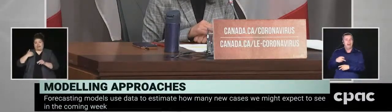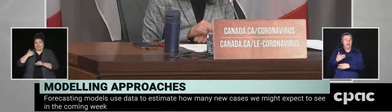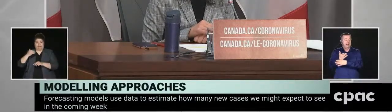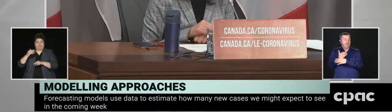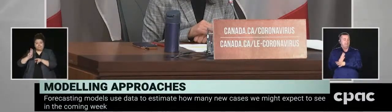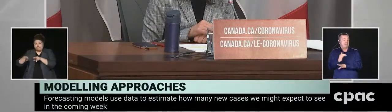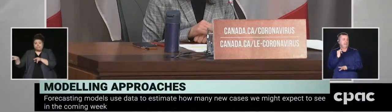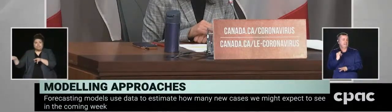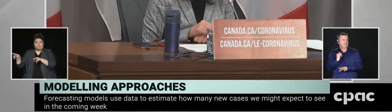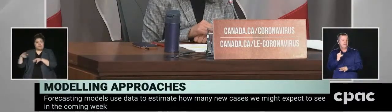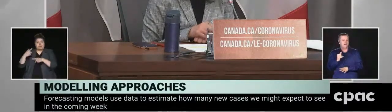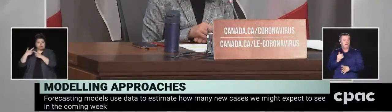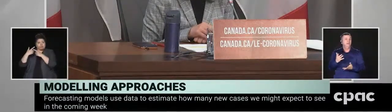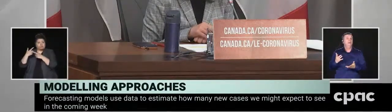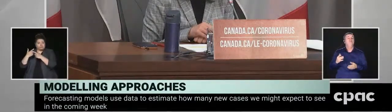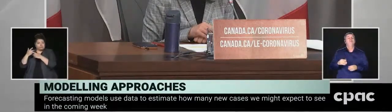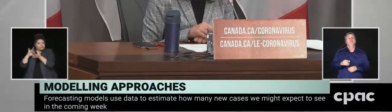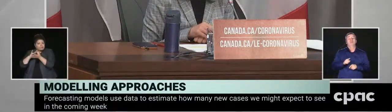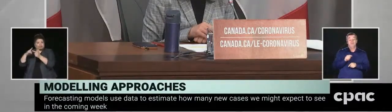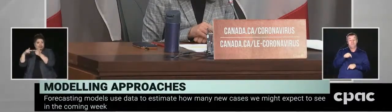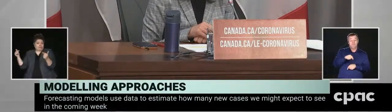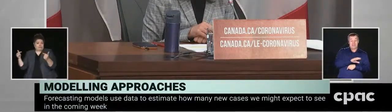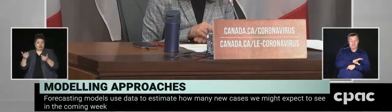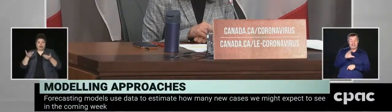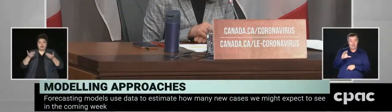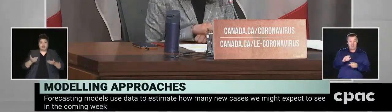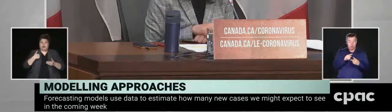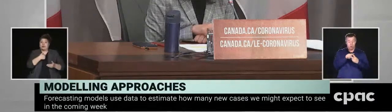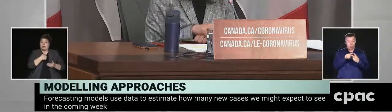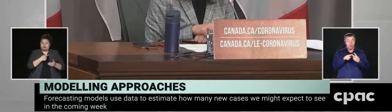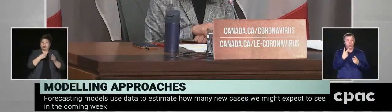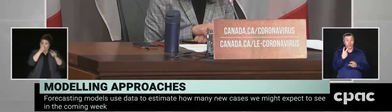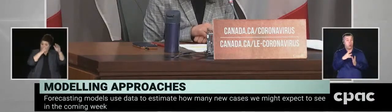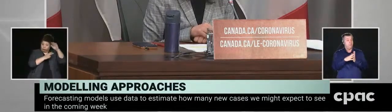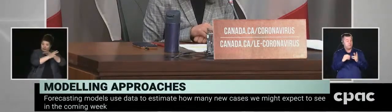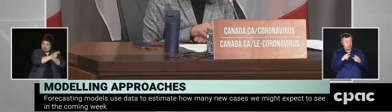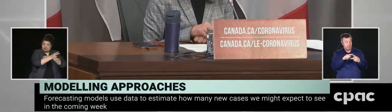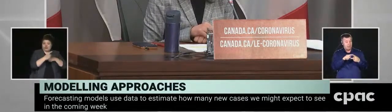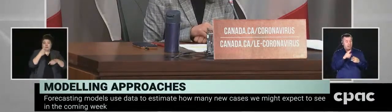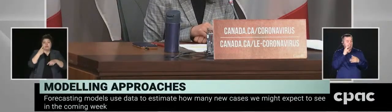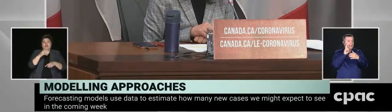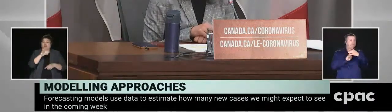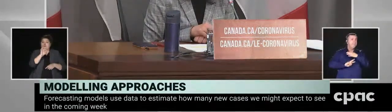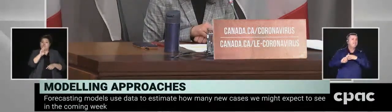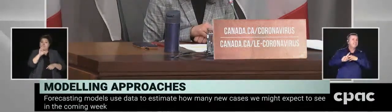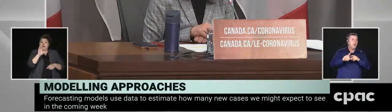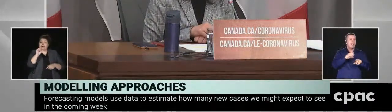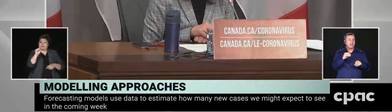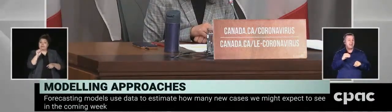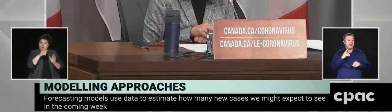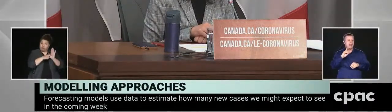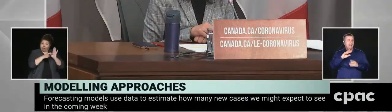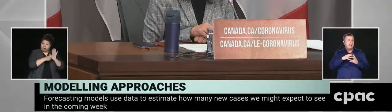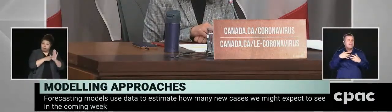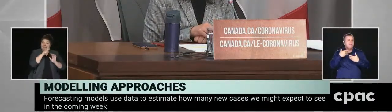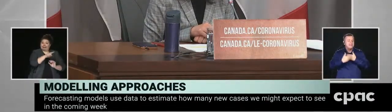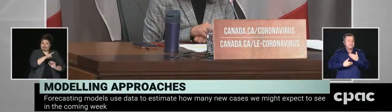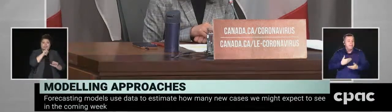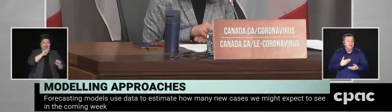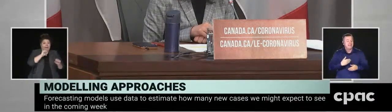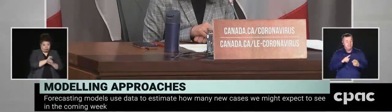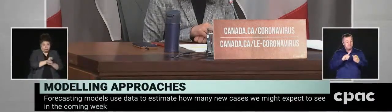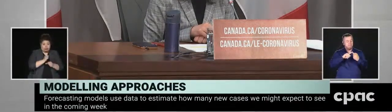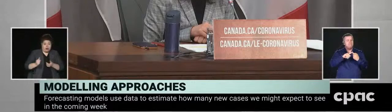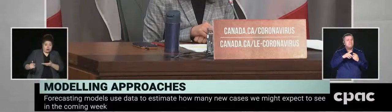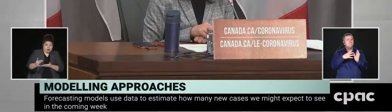approaches, forecasting and dynamic models. In forecasting models, we use actual data on the cases we have seen in